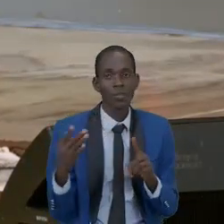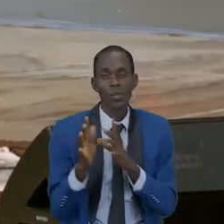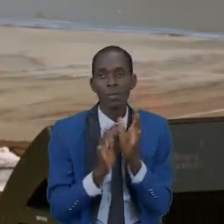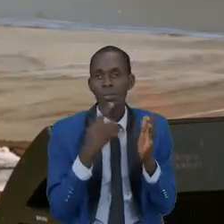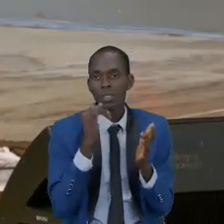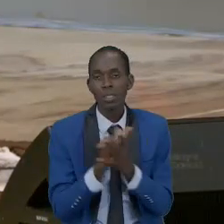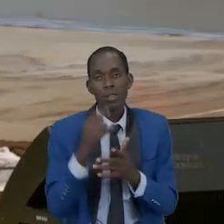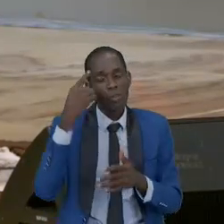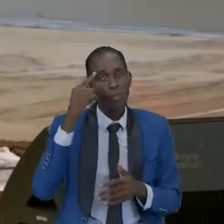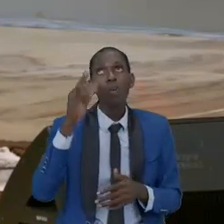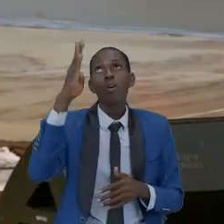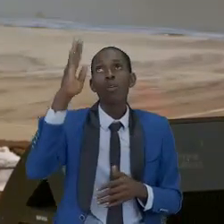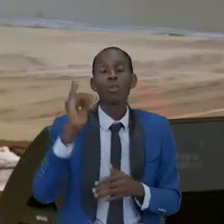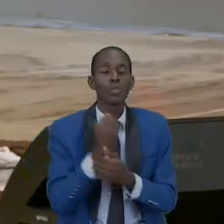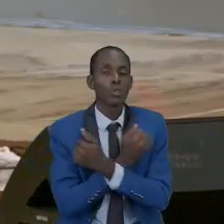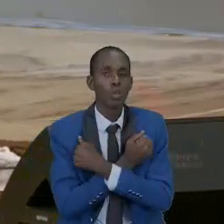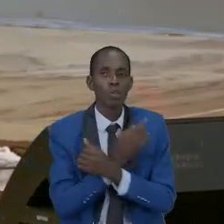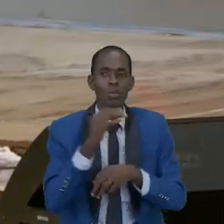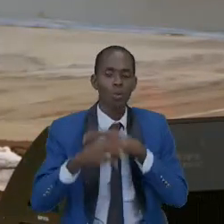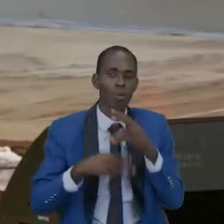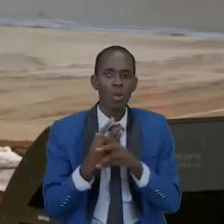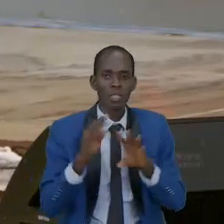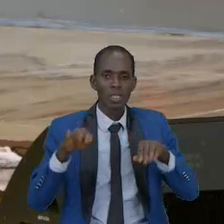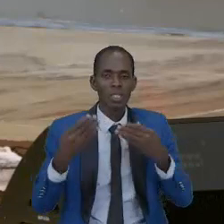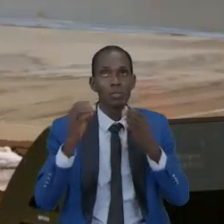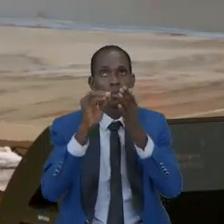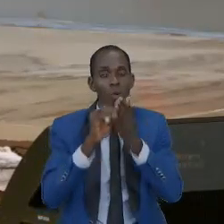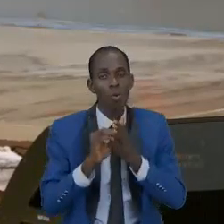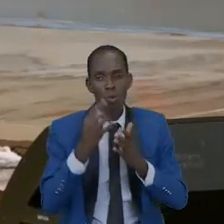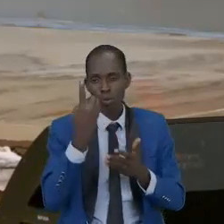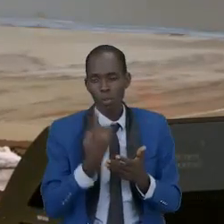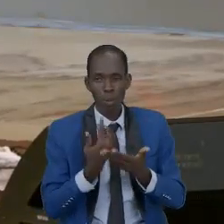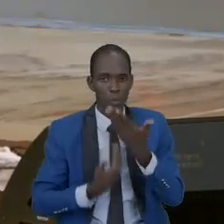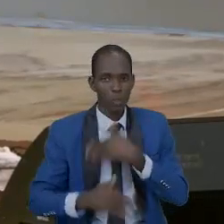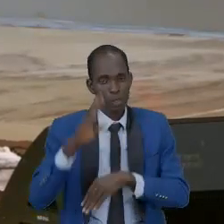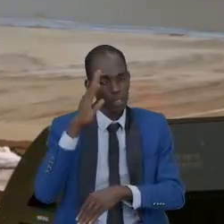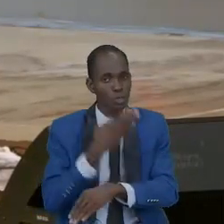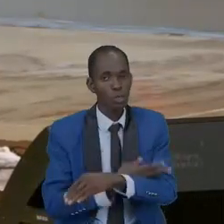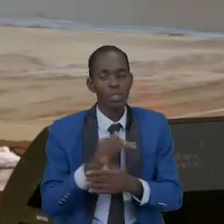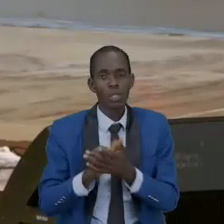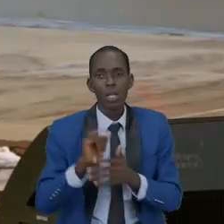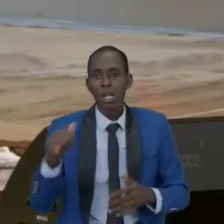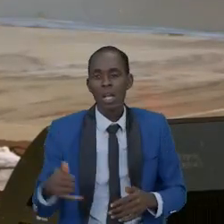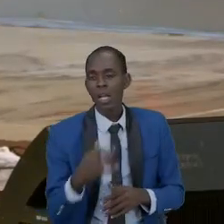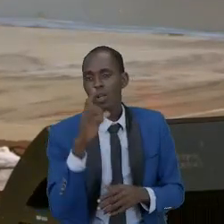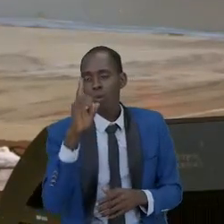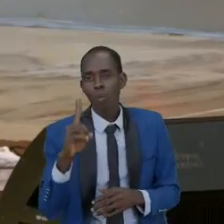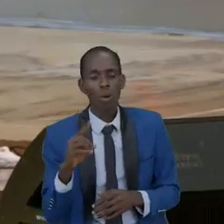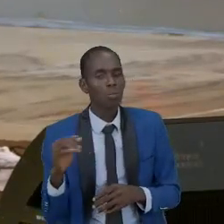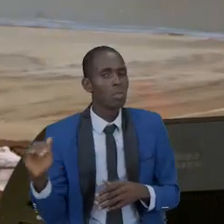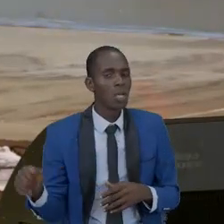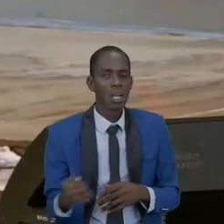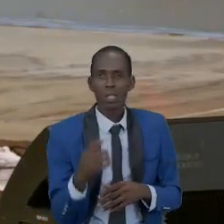world that he gave his only begotten son, that whosoever, a Jew or a Gentile,